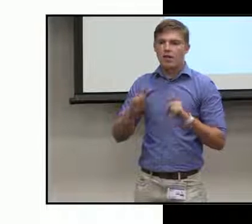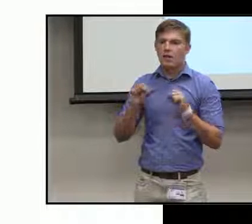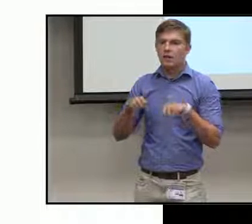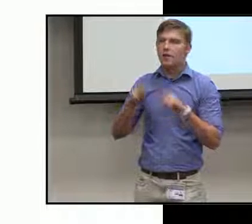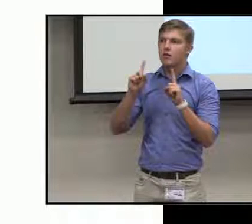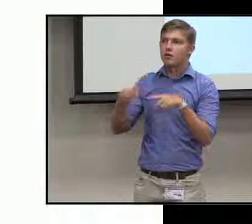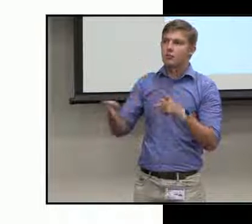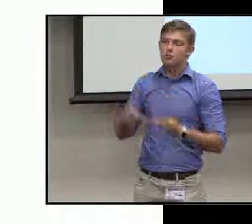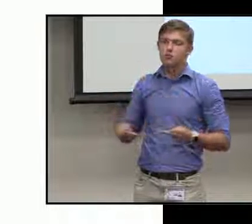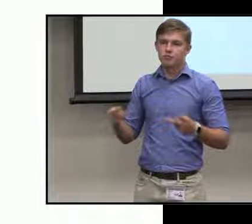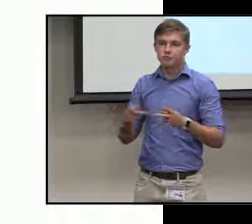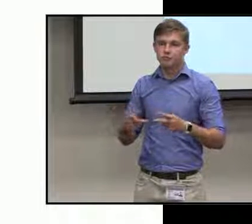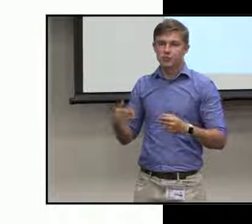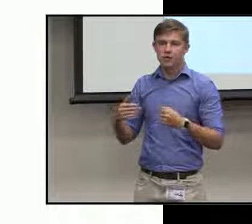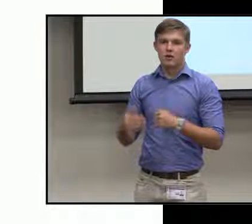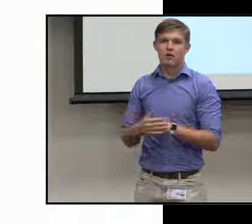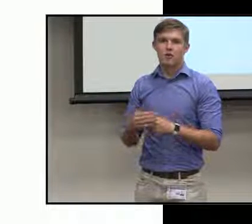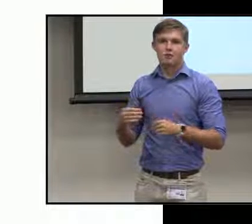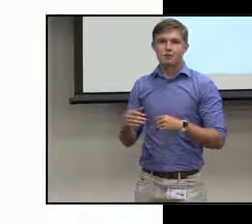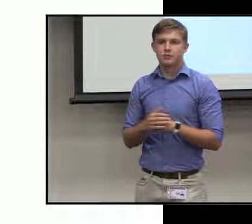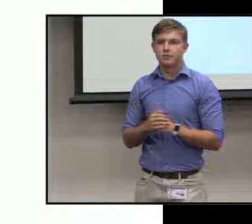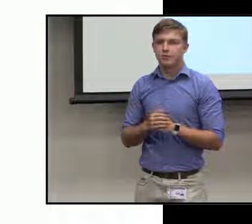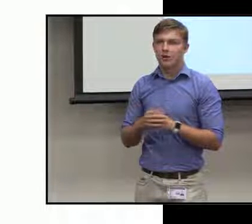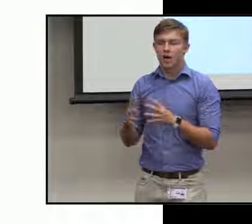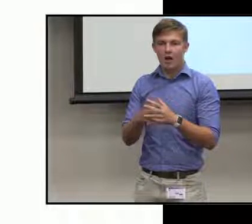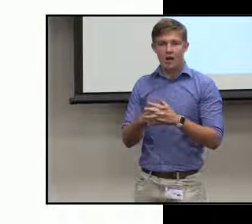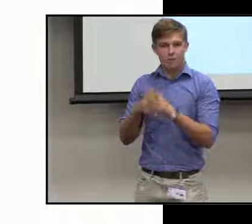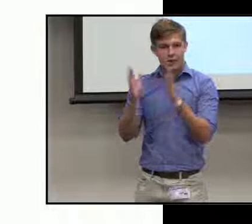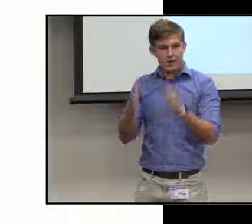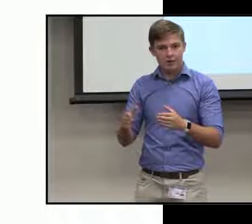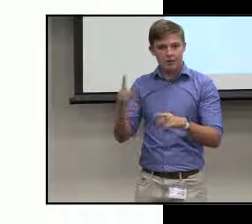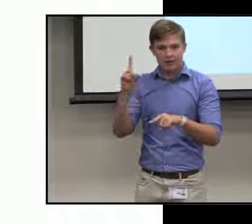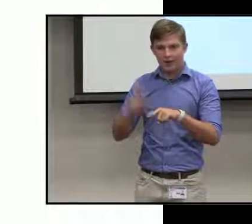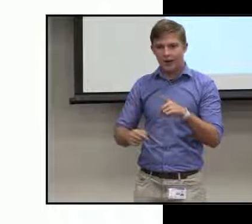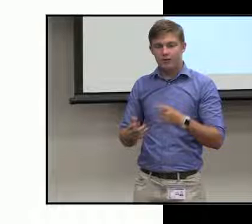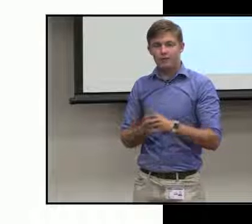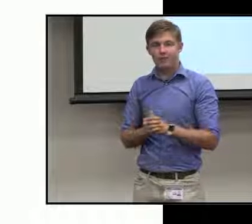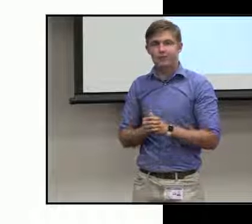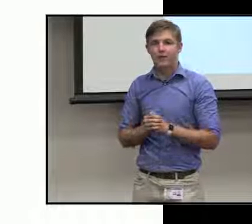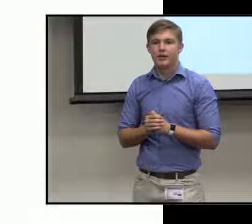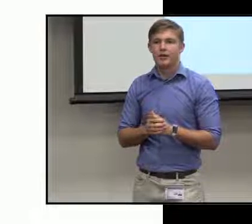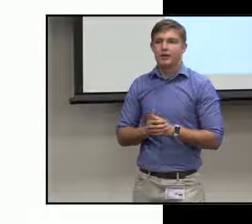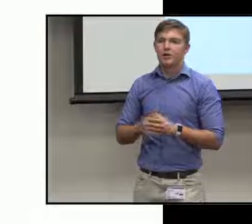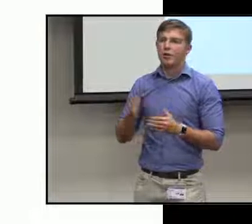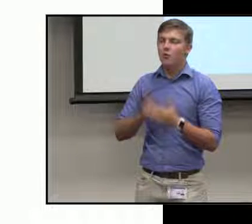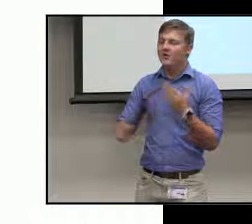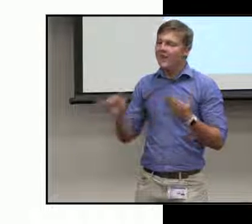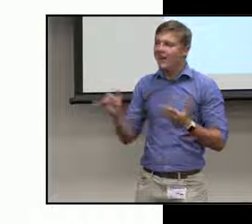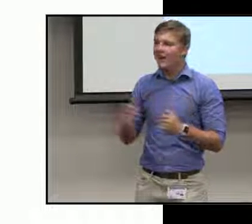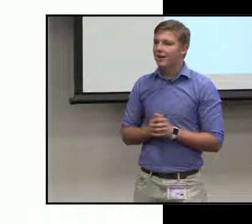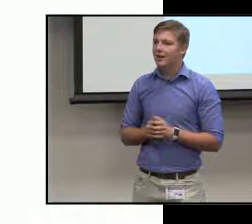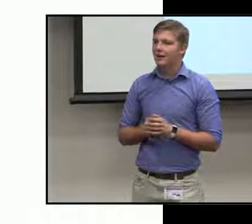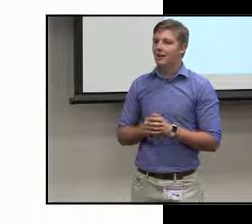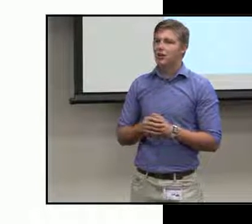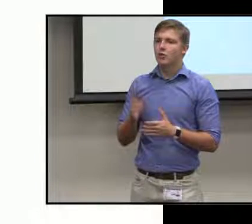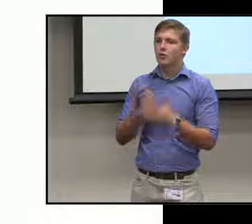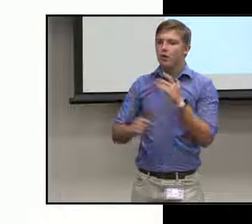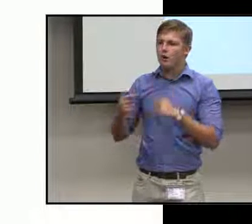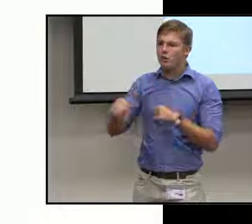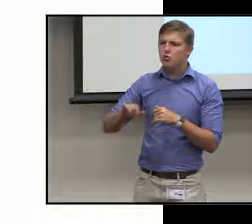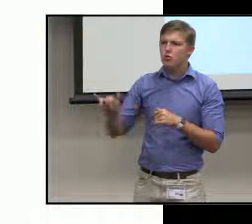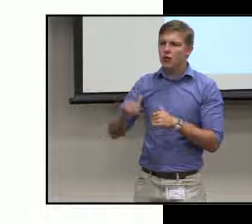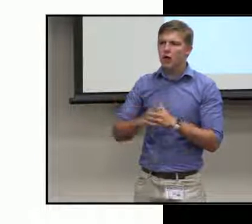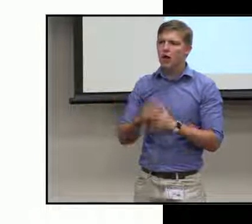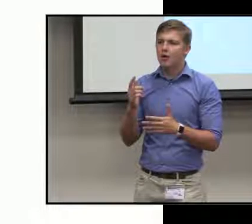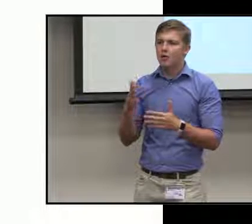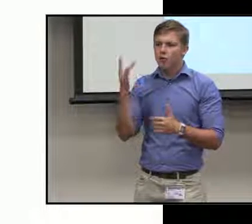into. And the reason they travel is they have a curiosity about, well, what's it like out there? What are you people like? Why do you